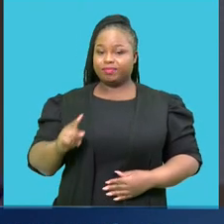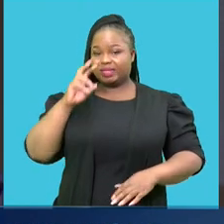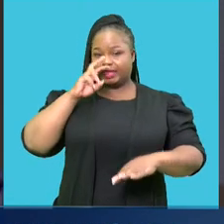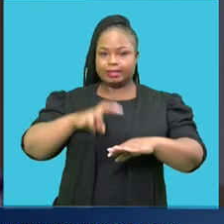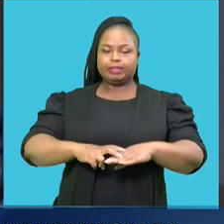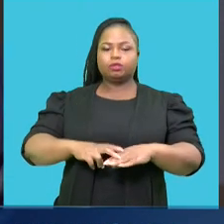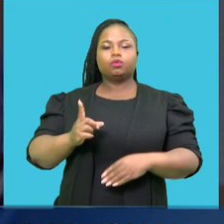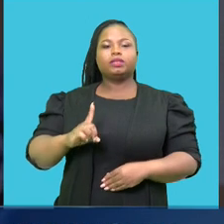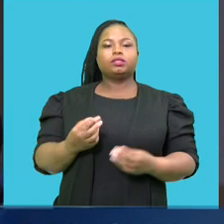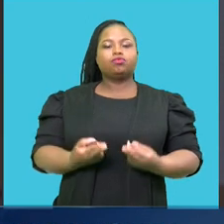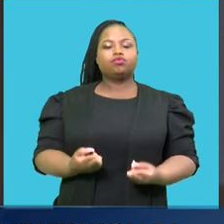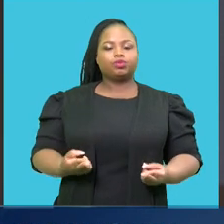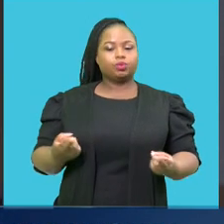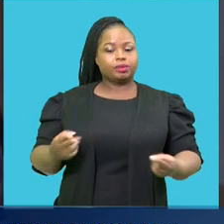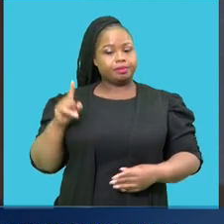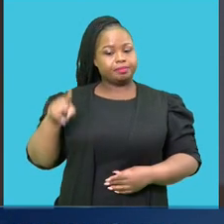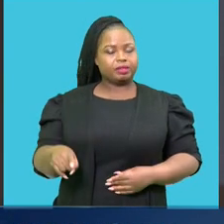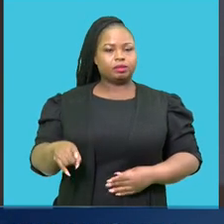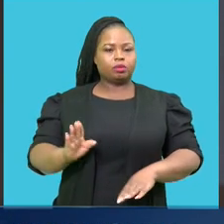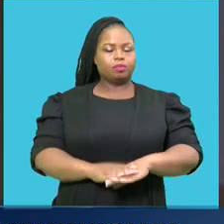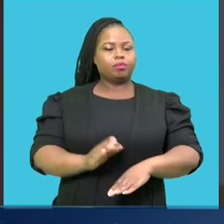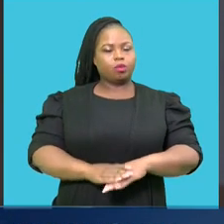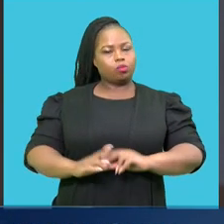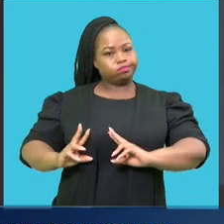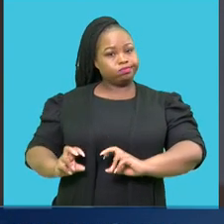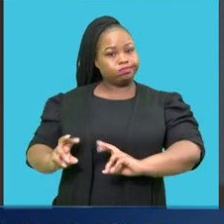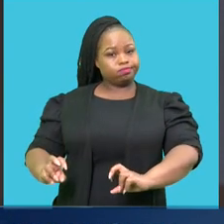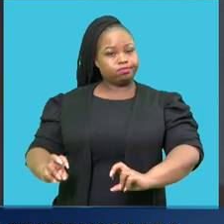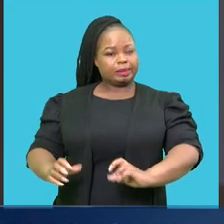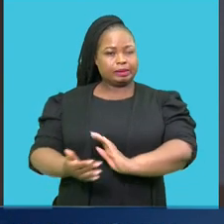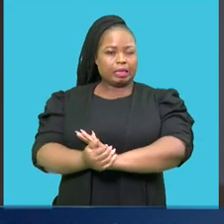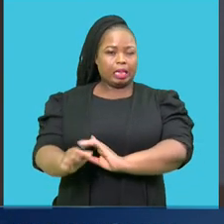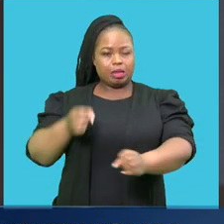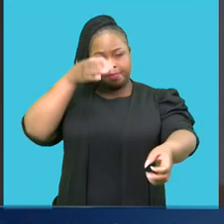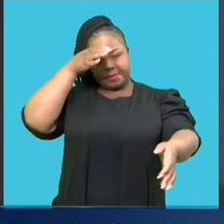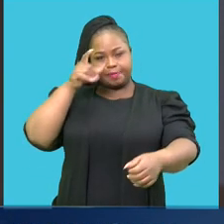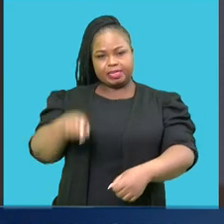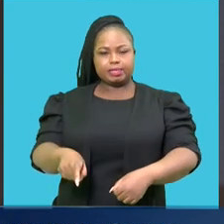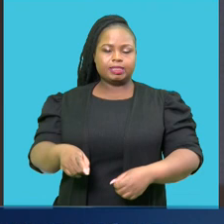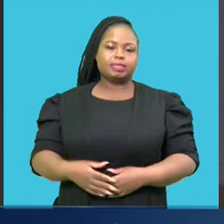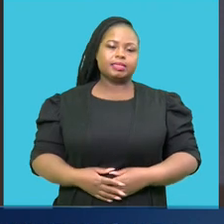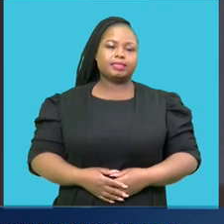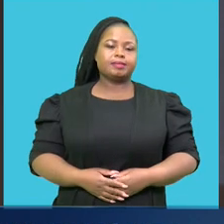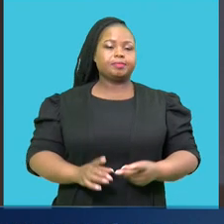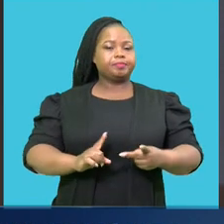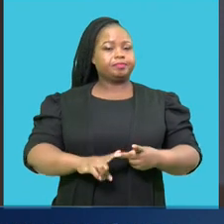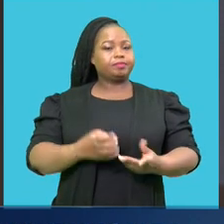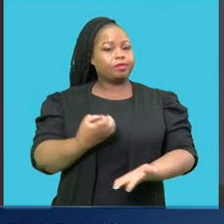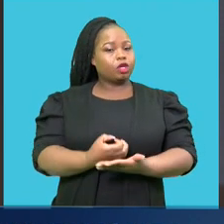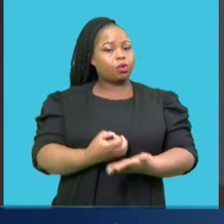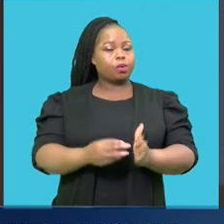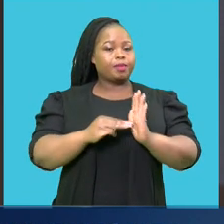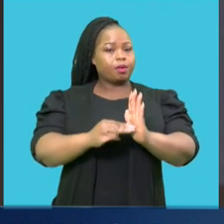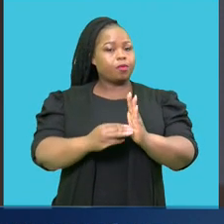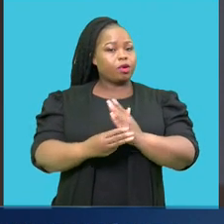allocating resources towards research capabilities Economic modeling